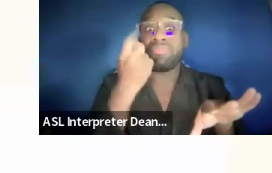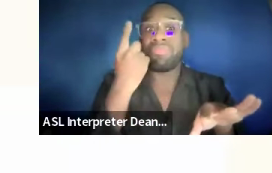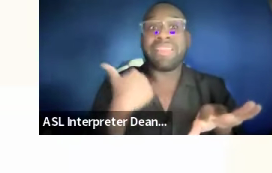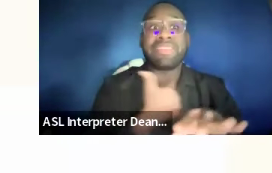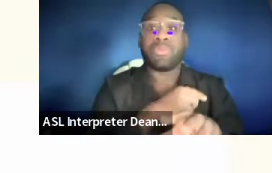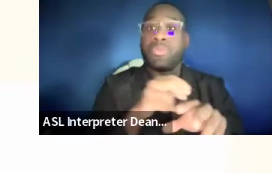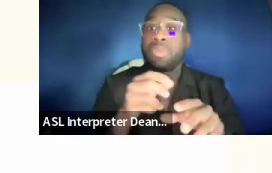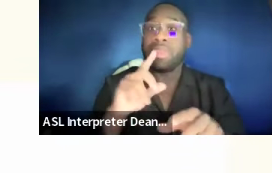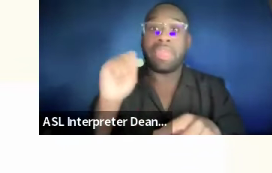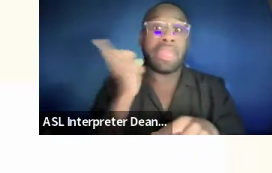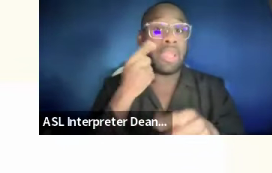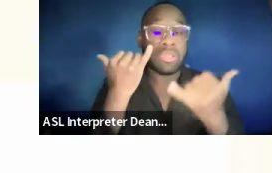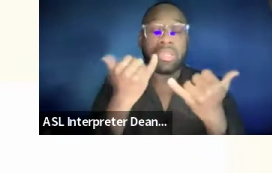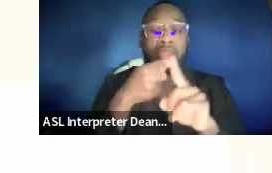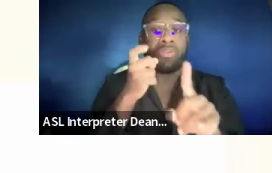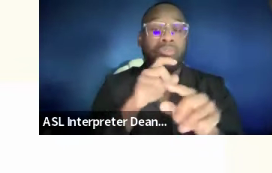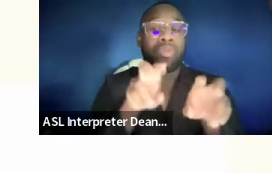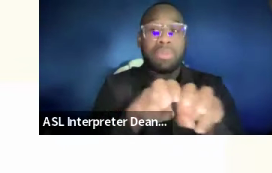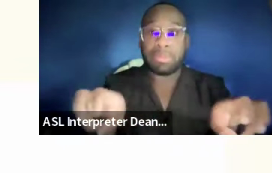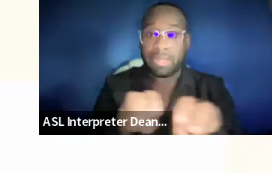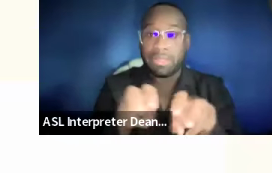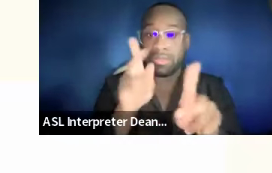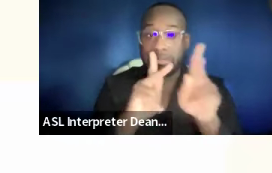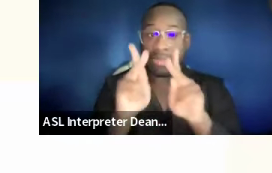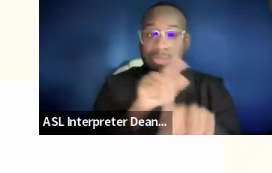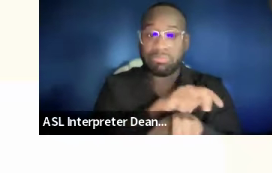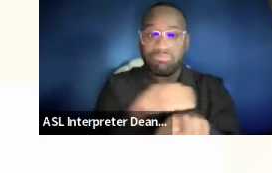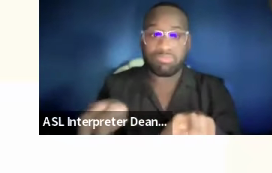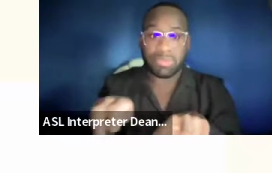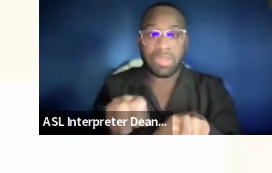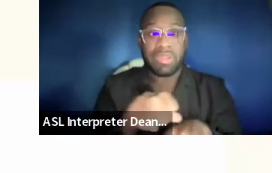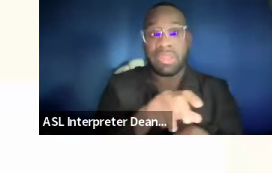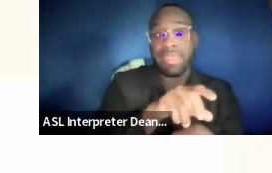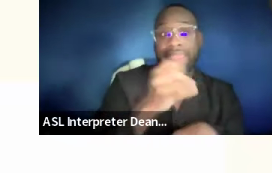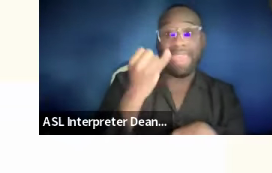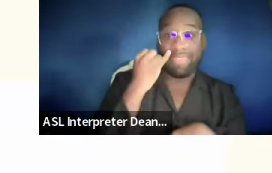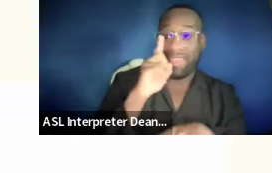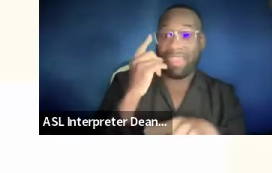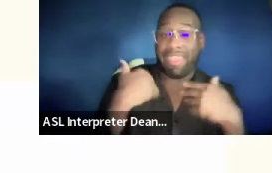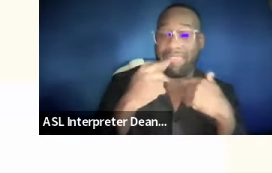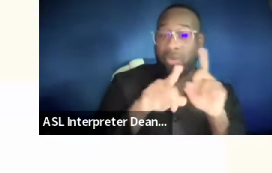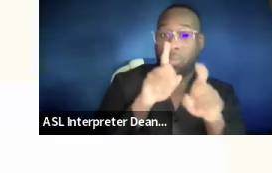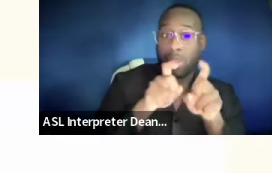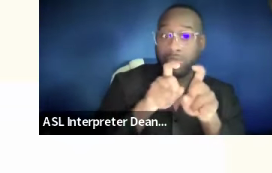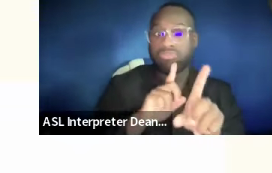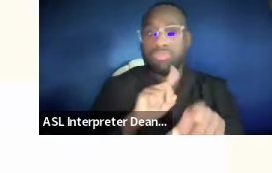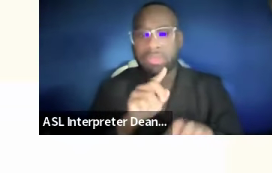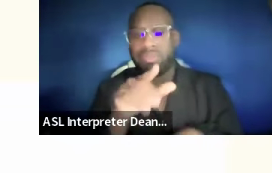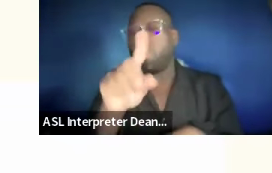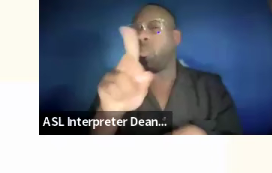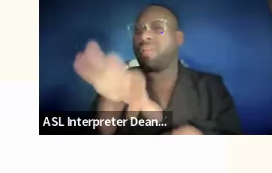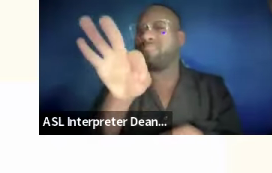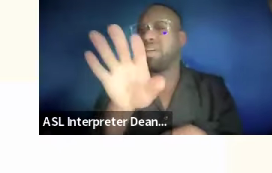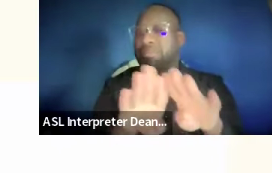panelists, we will have a Q&A question, and I want to make sure that you all know where you can ask your questions, and it will be at the bottom in